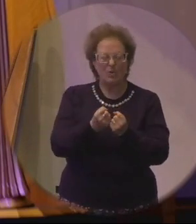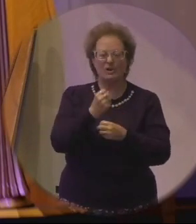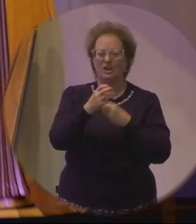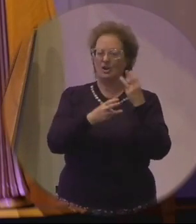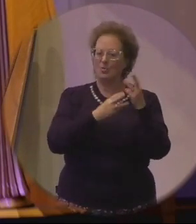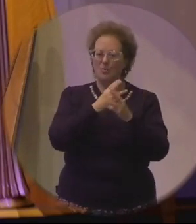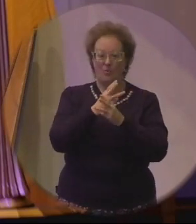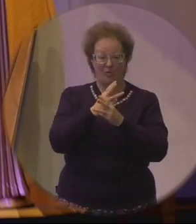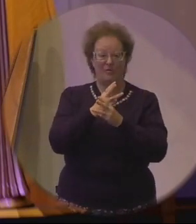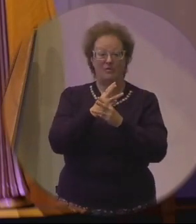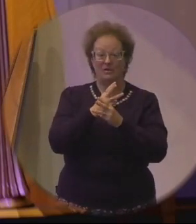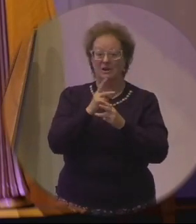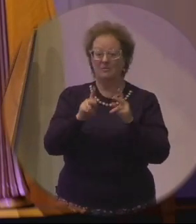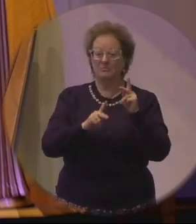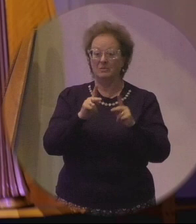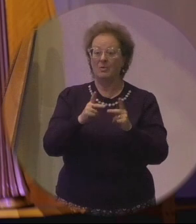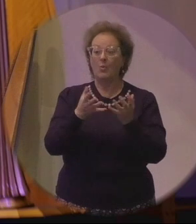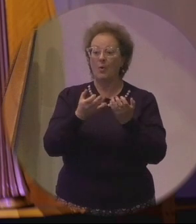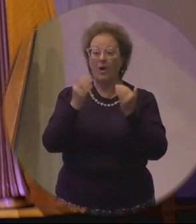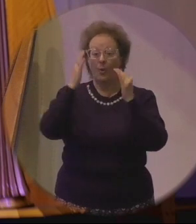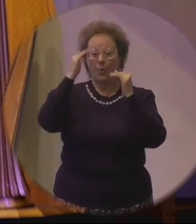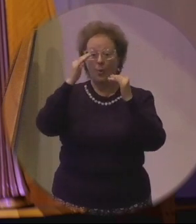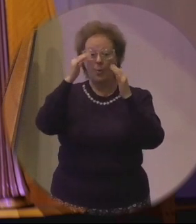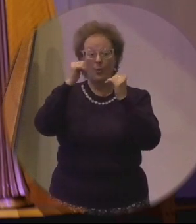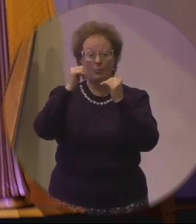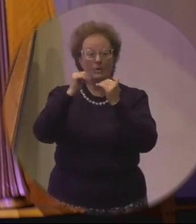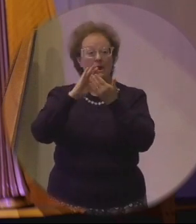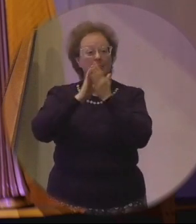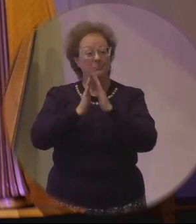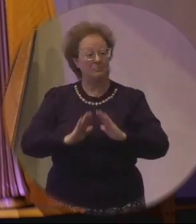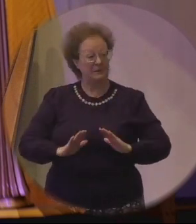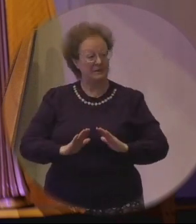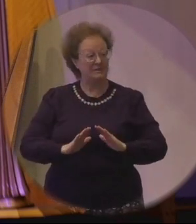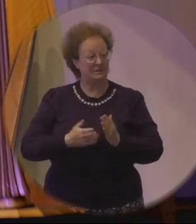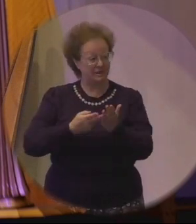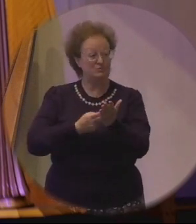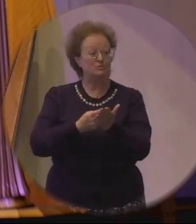spiral that's going on, people are looking for hope, they're looking for peace, they're looking